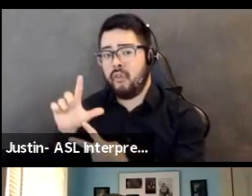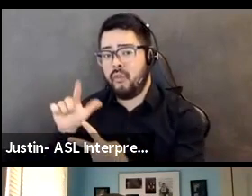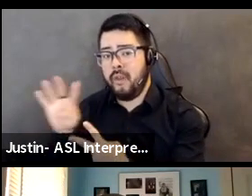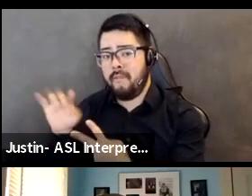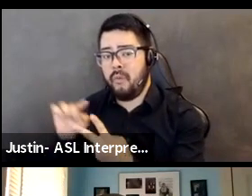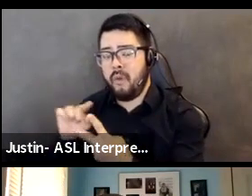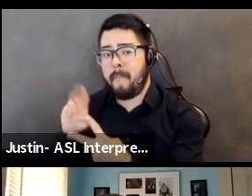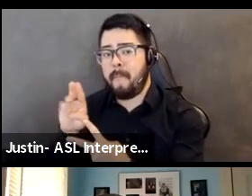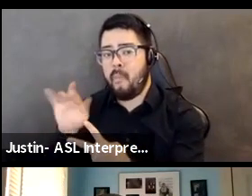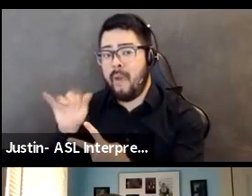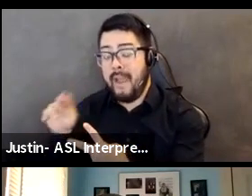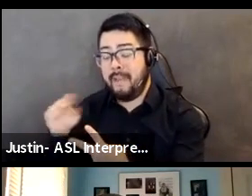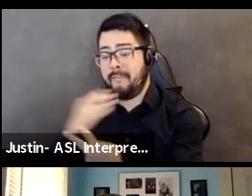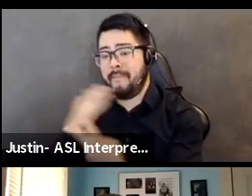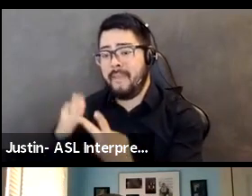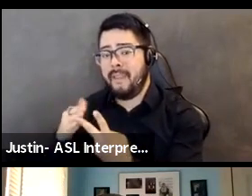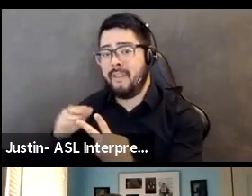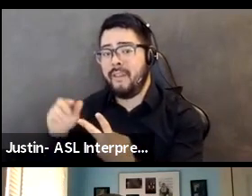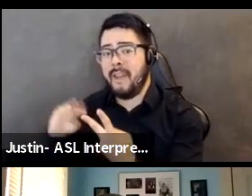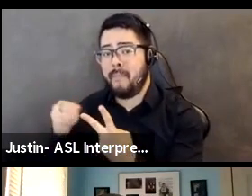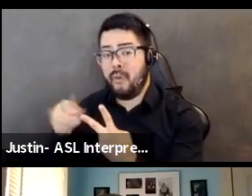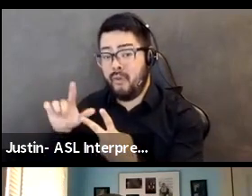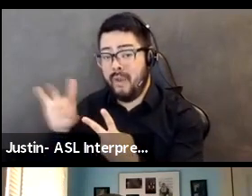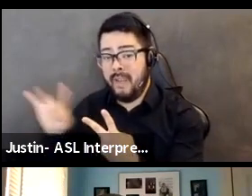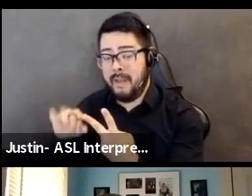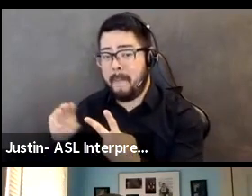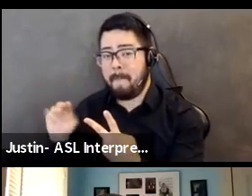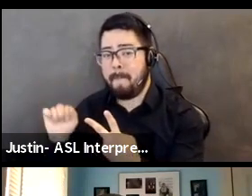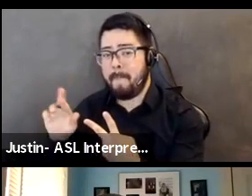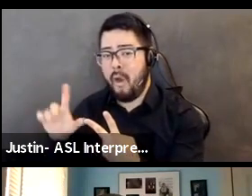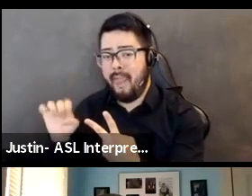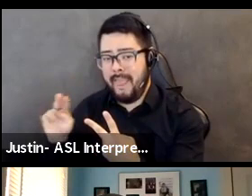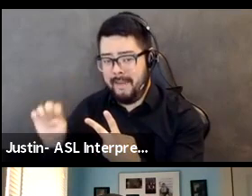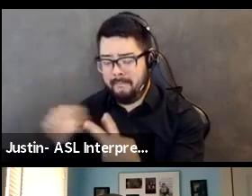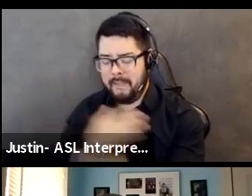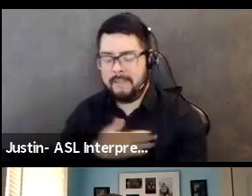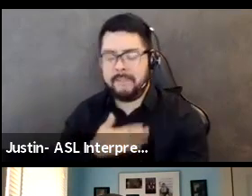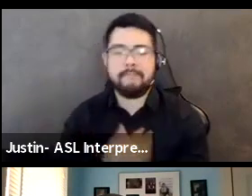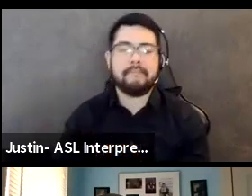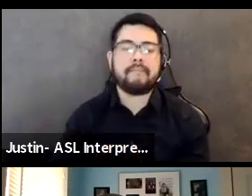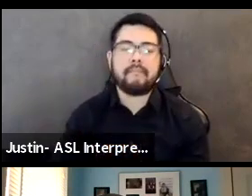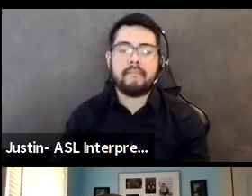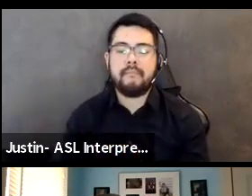orlinski followed by speaker 28 marlene garcia please